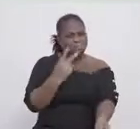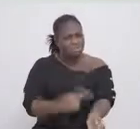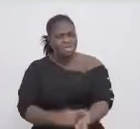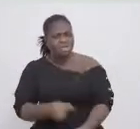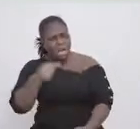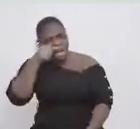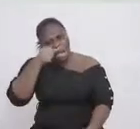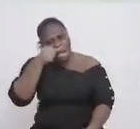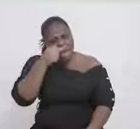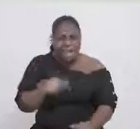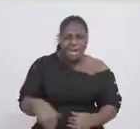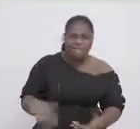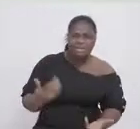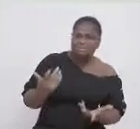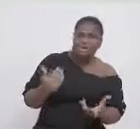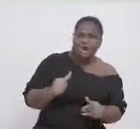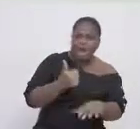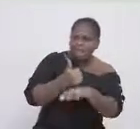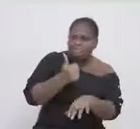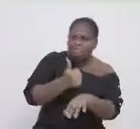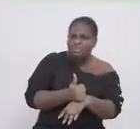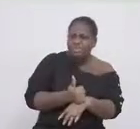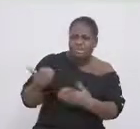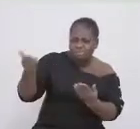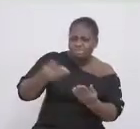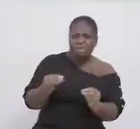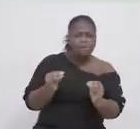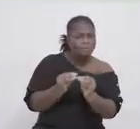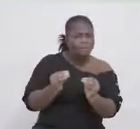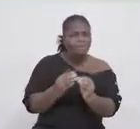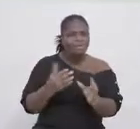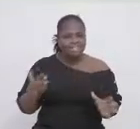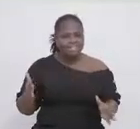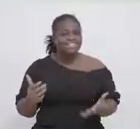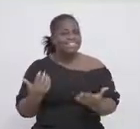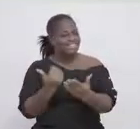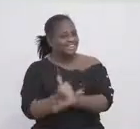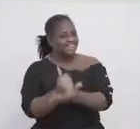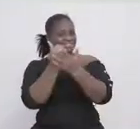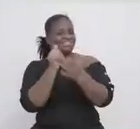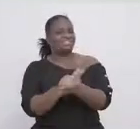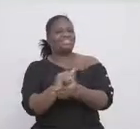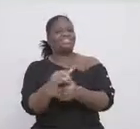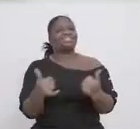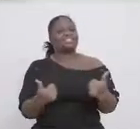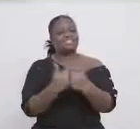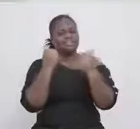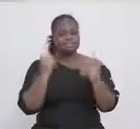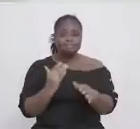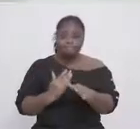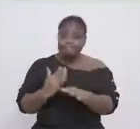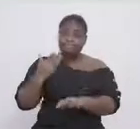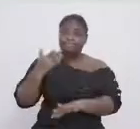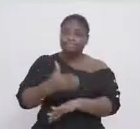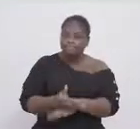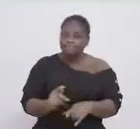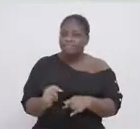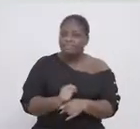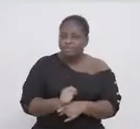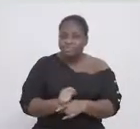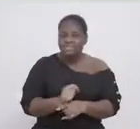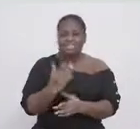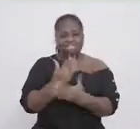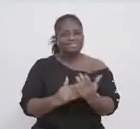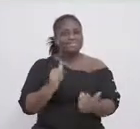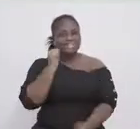drug abuse, and they came up with an interesting tech solution to address those challenges. Now, after the winning, for some